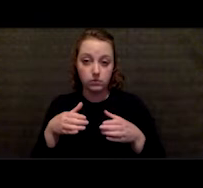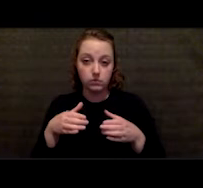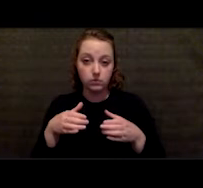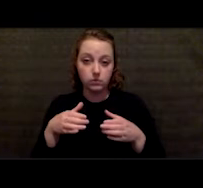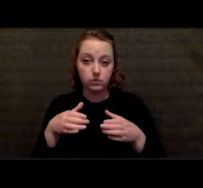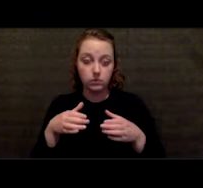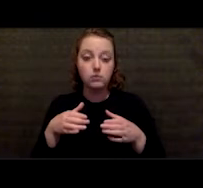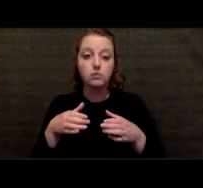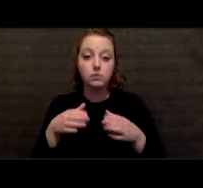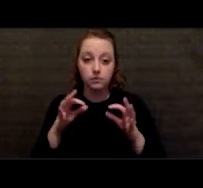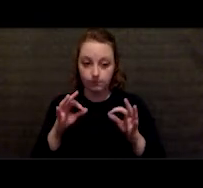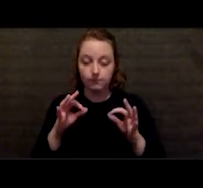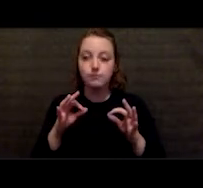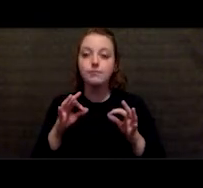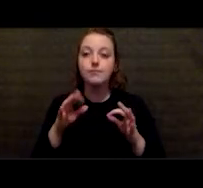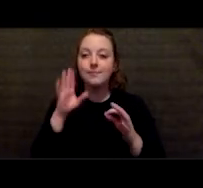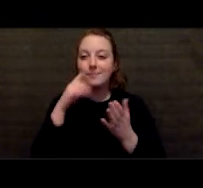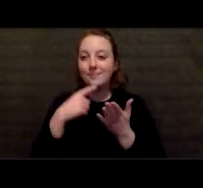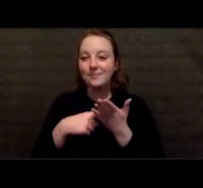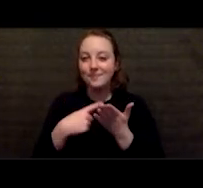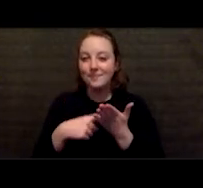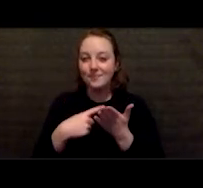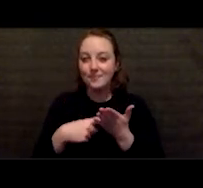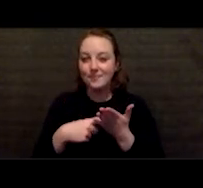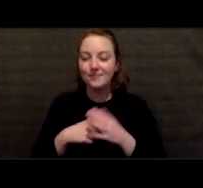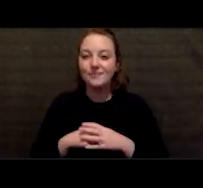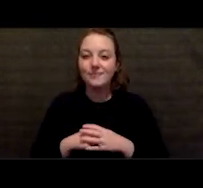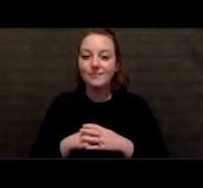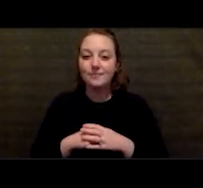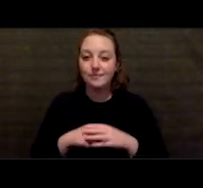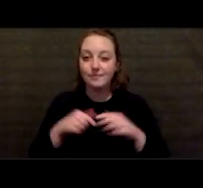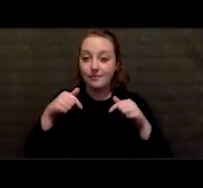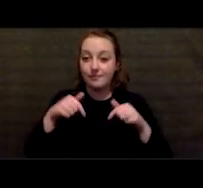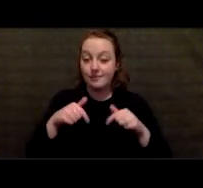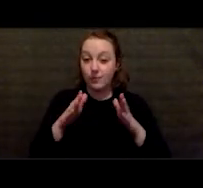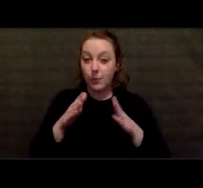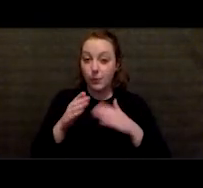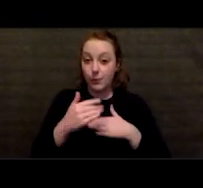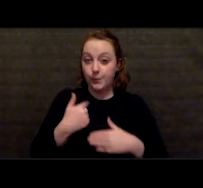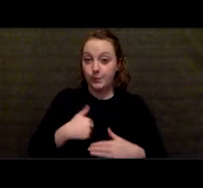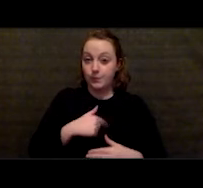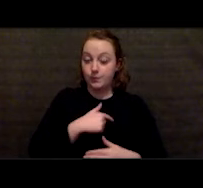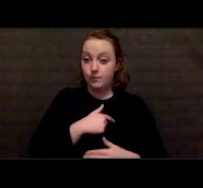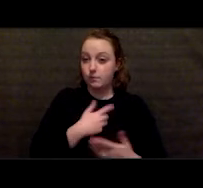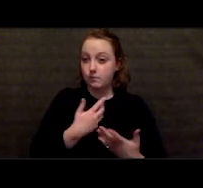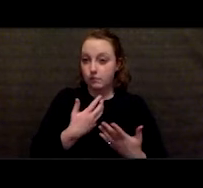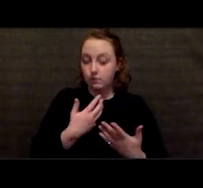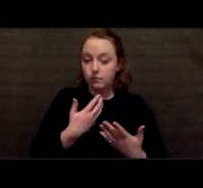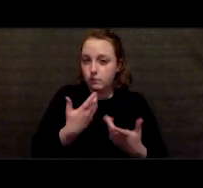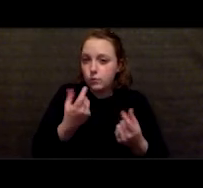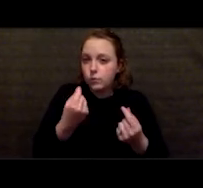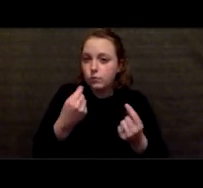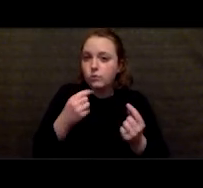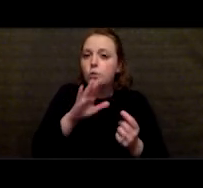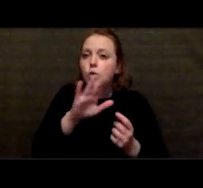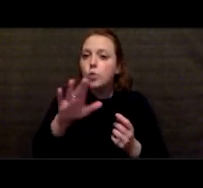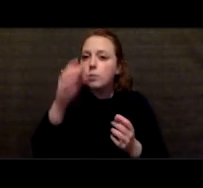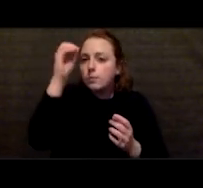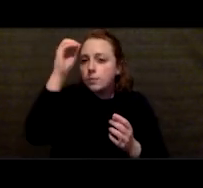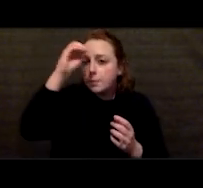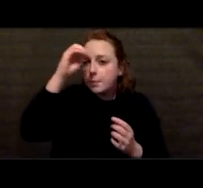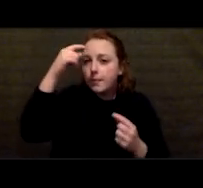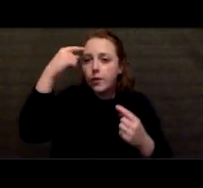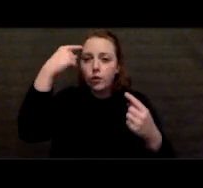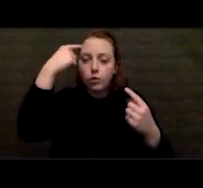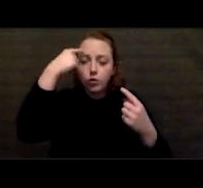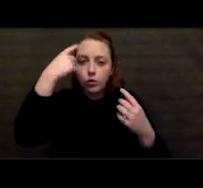All right, we're gonna keep talking. So we're gonna talk in this room about your thoughts. You're just sharing your thoughts on these